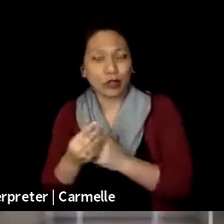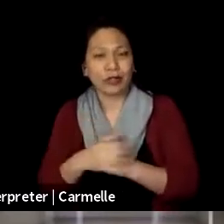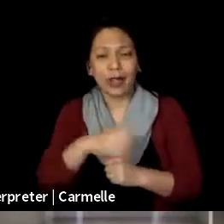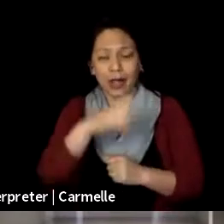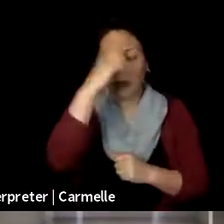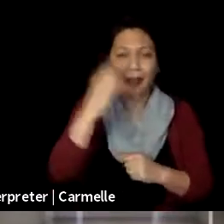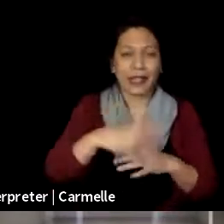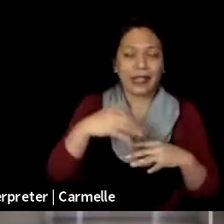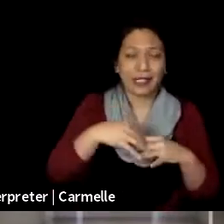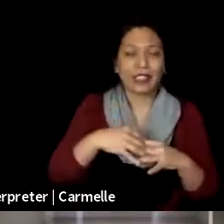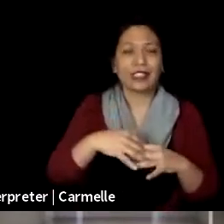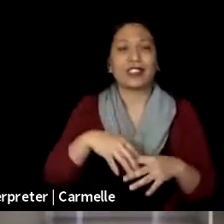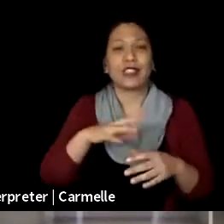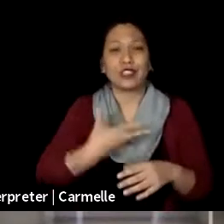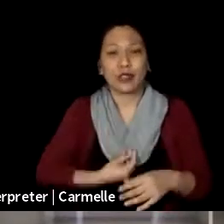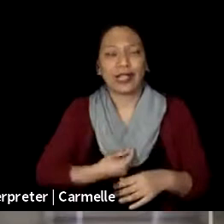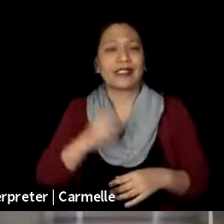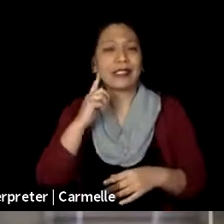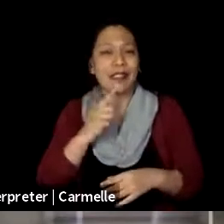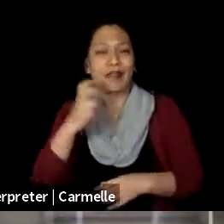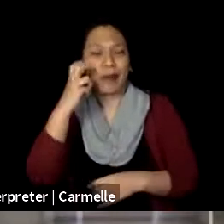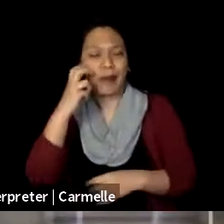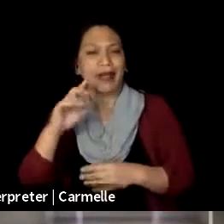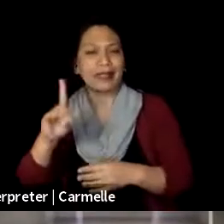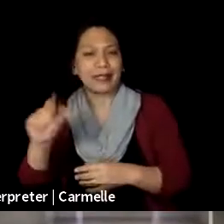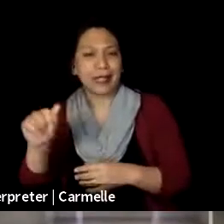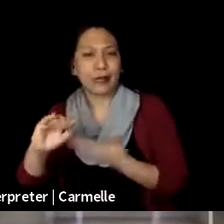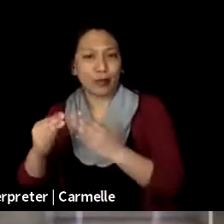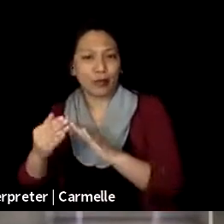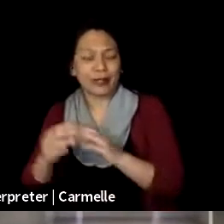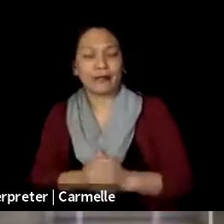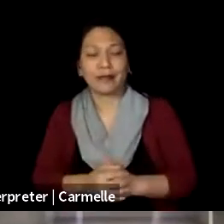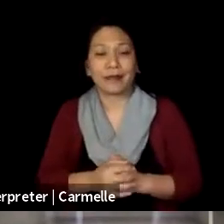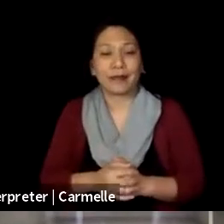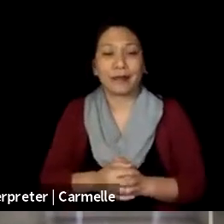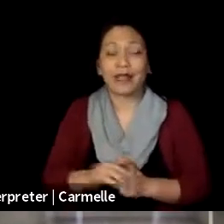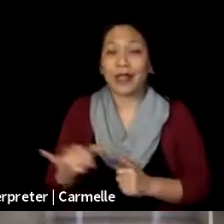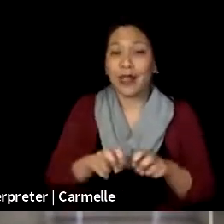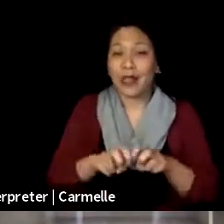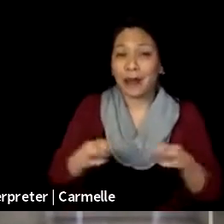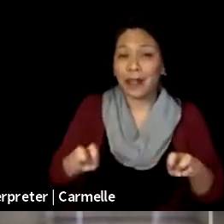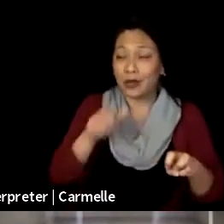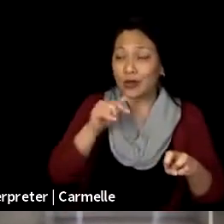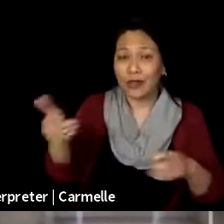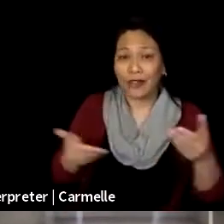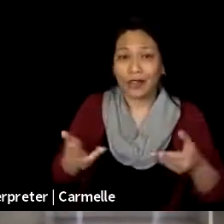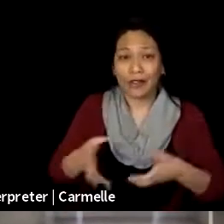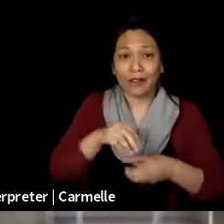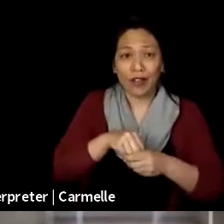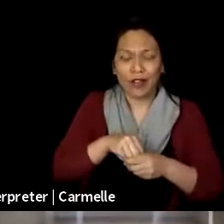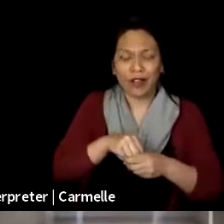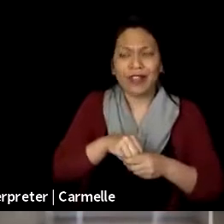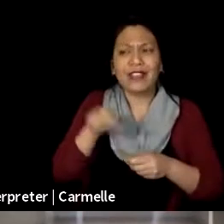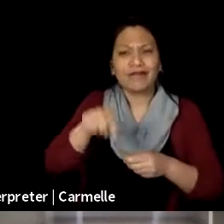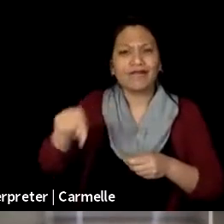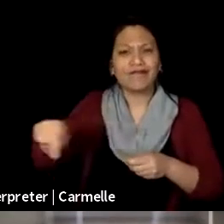deaf, MAD, blind, and disabled communities. We feel that the panelists and moderators included in this series exemplify what it means